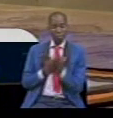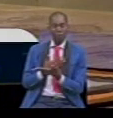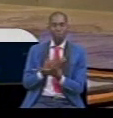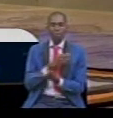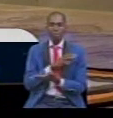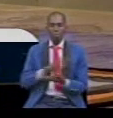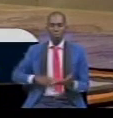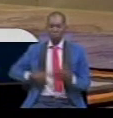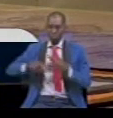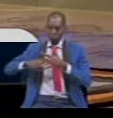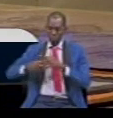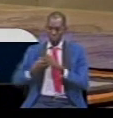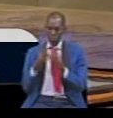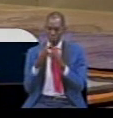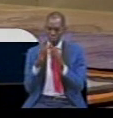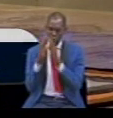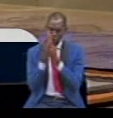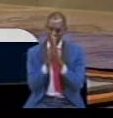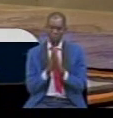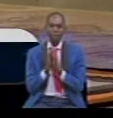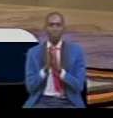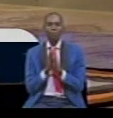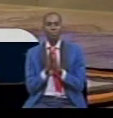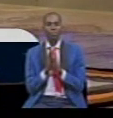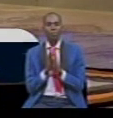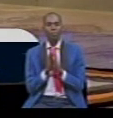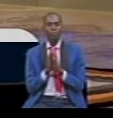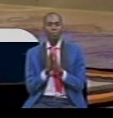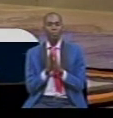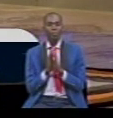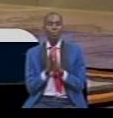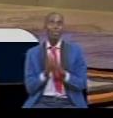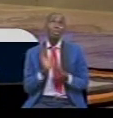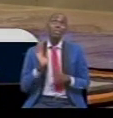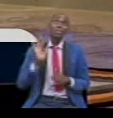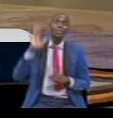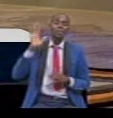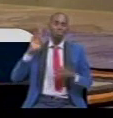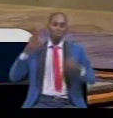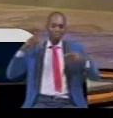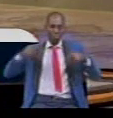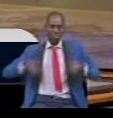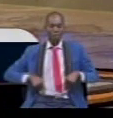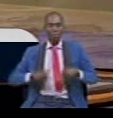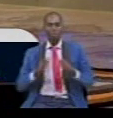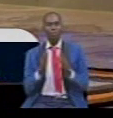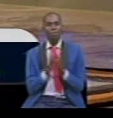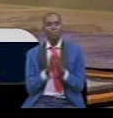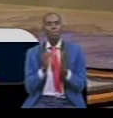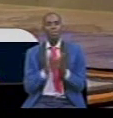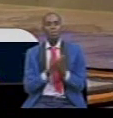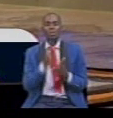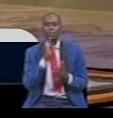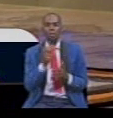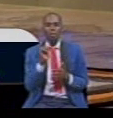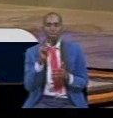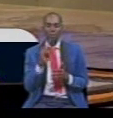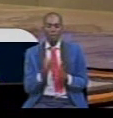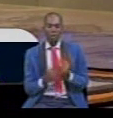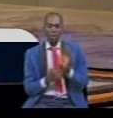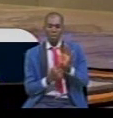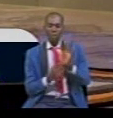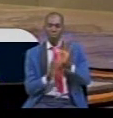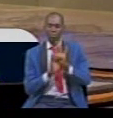prayed. And there prayed his personal prayer. And that's an example for you and for